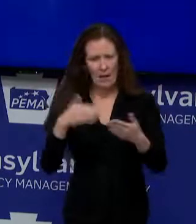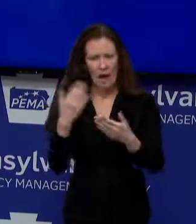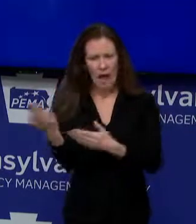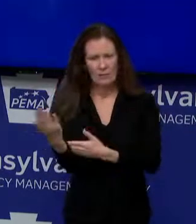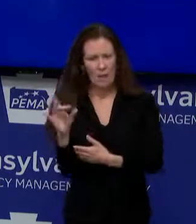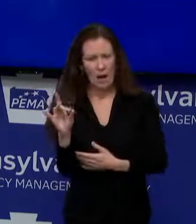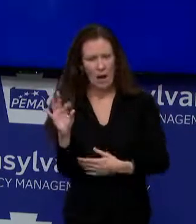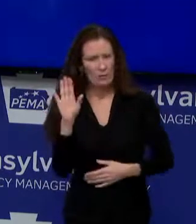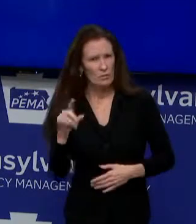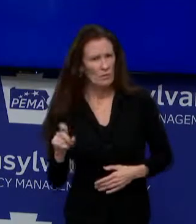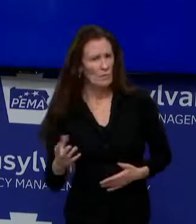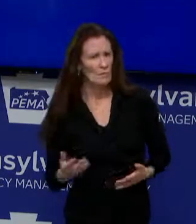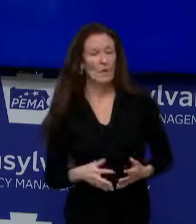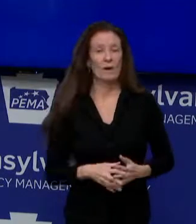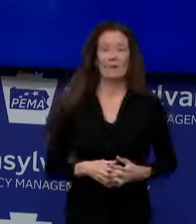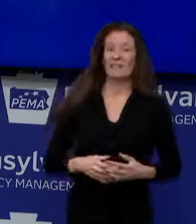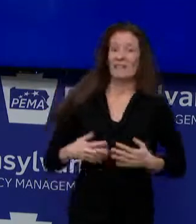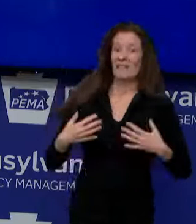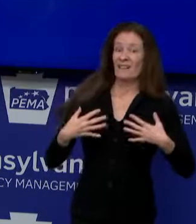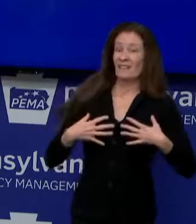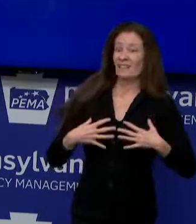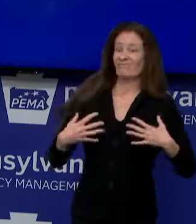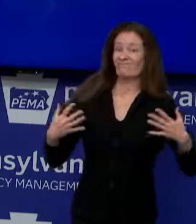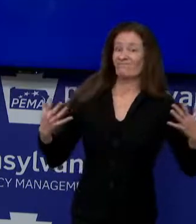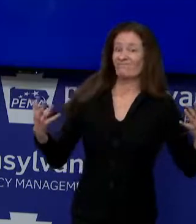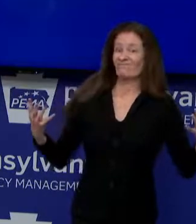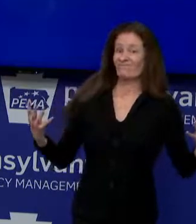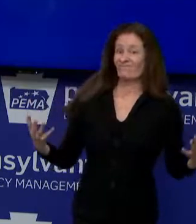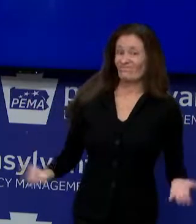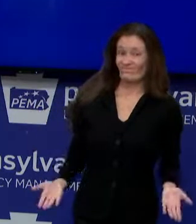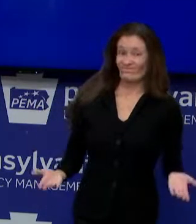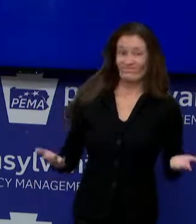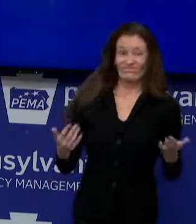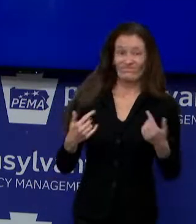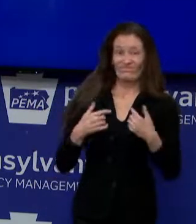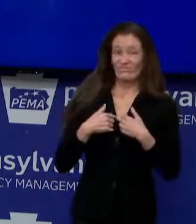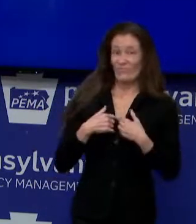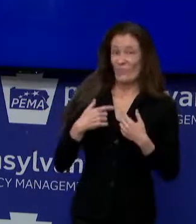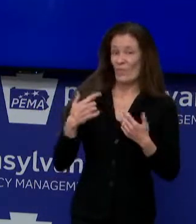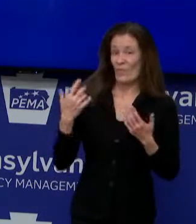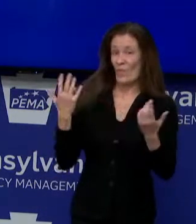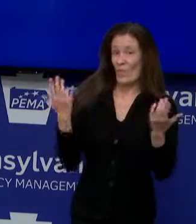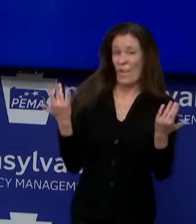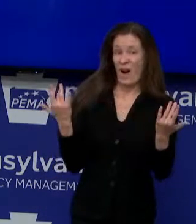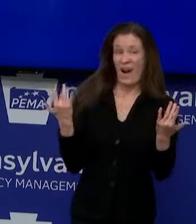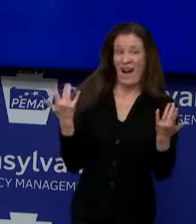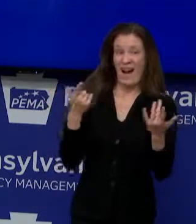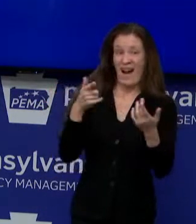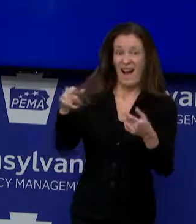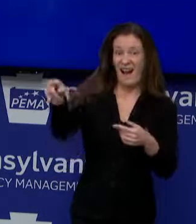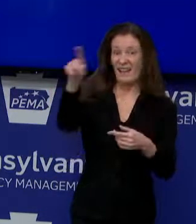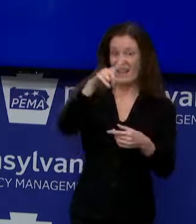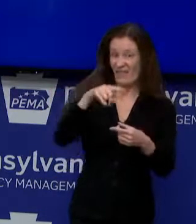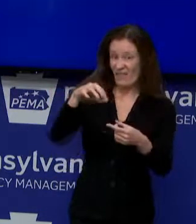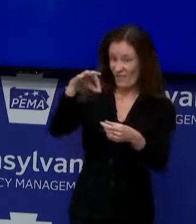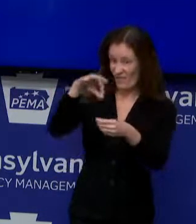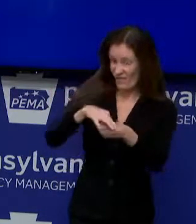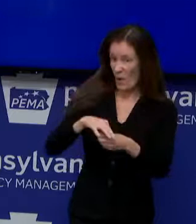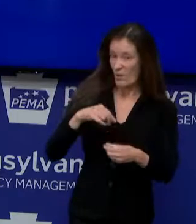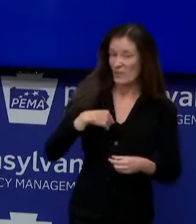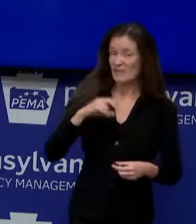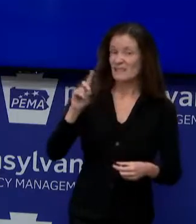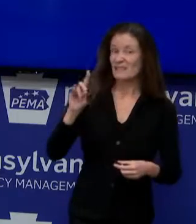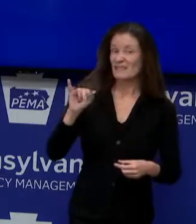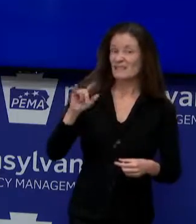inconsistent at best. I mean, each of them was elected according to the rules that they're apparently saying that they don't agree